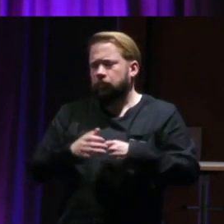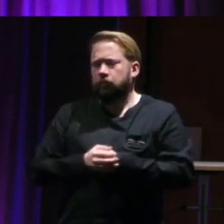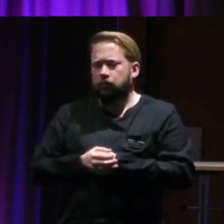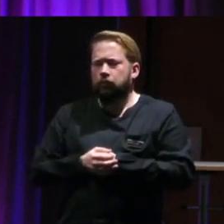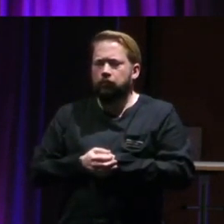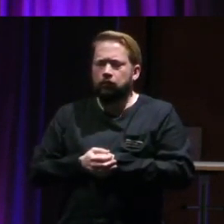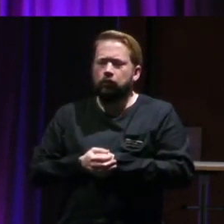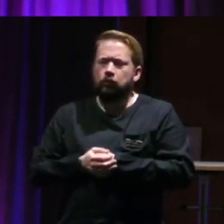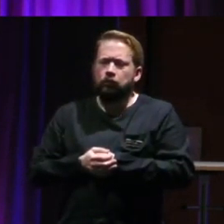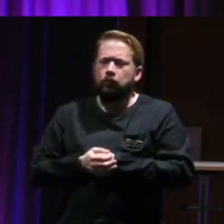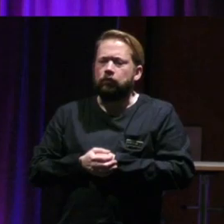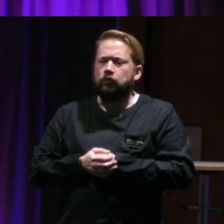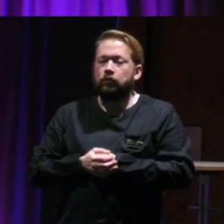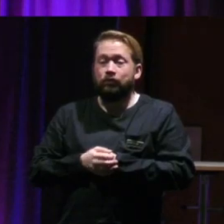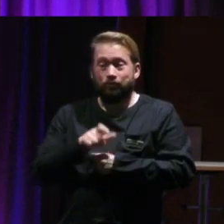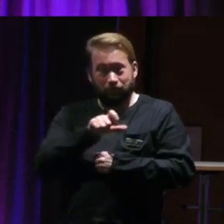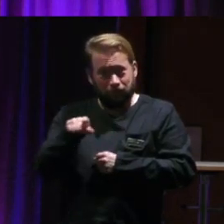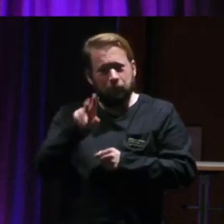And these people need help.